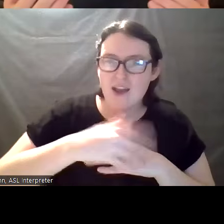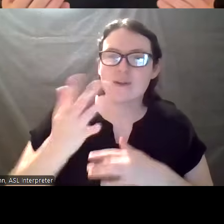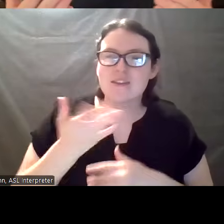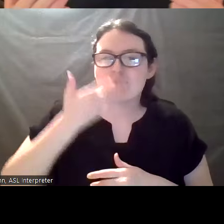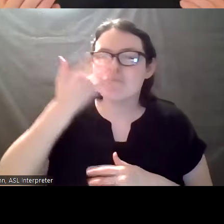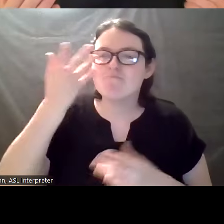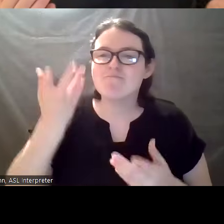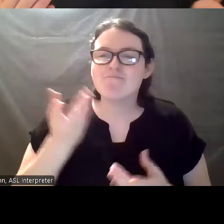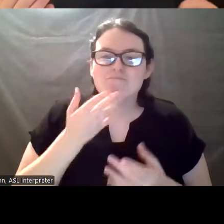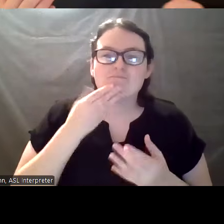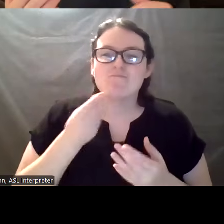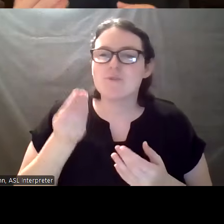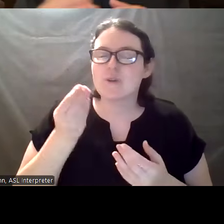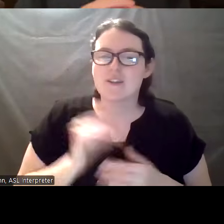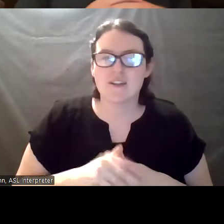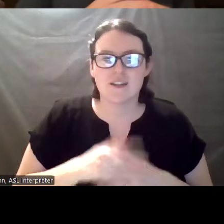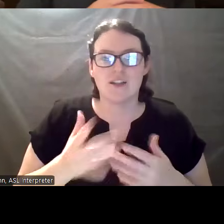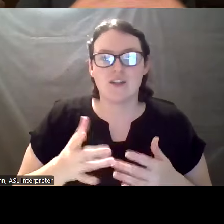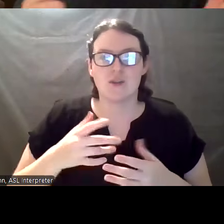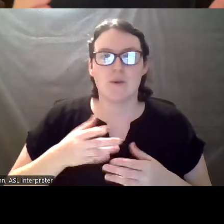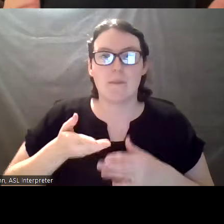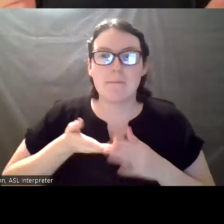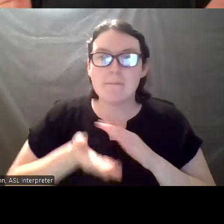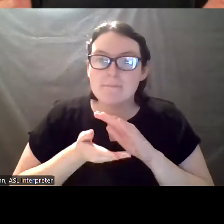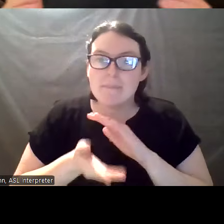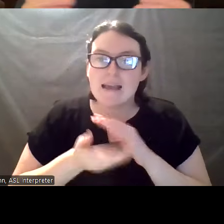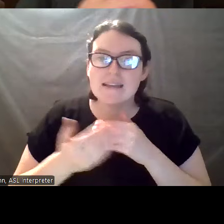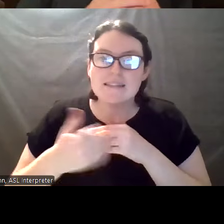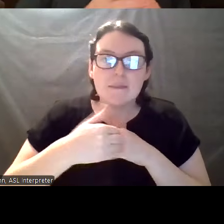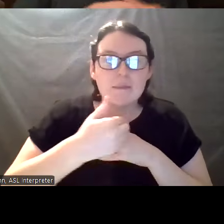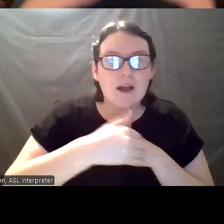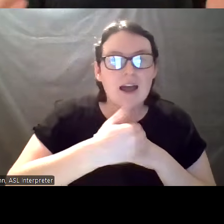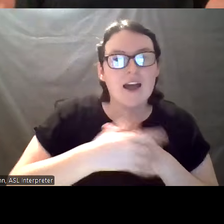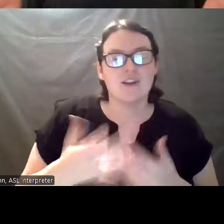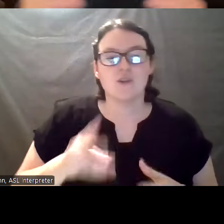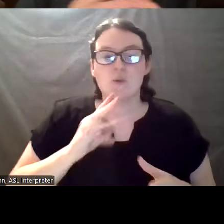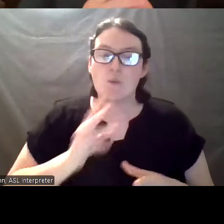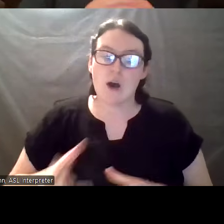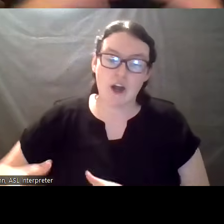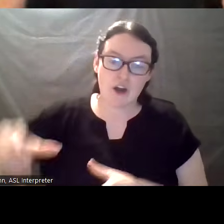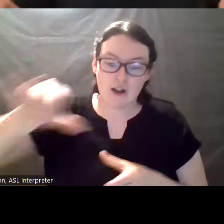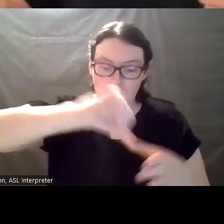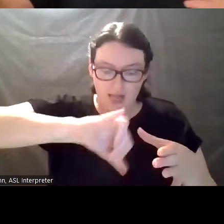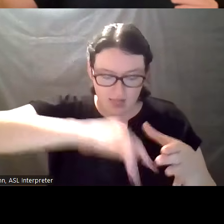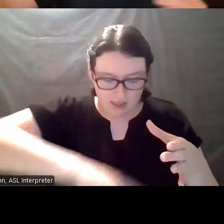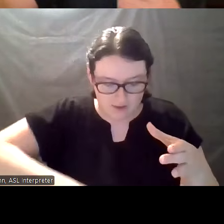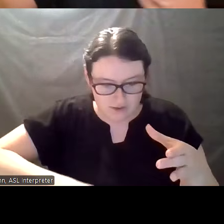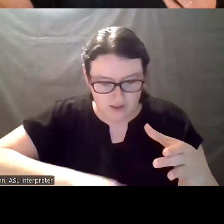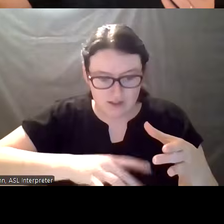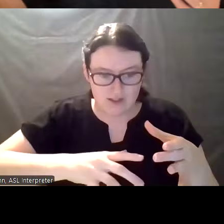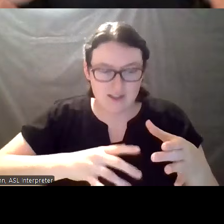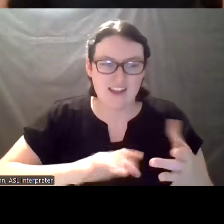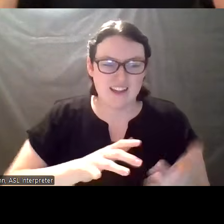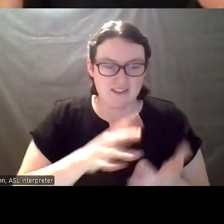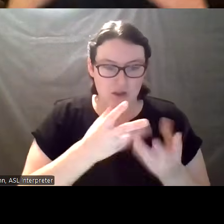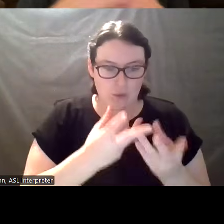bakes the bapier, puts in order the piles of hulled grain. You're the one who waters the earth-covered malt, soaks the malt in a jar, spreads the cooked mash on large